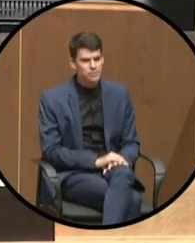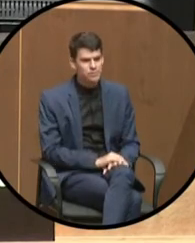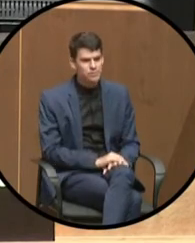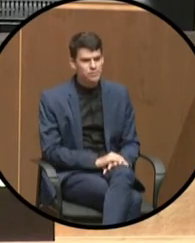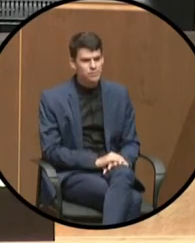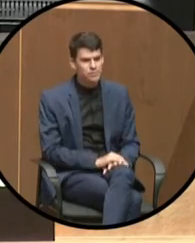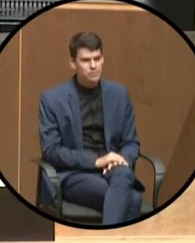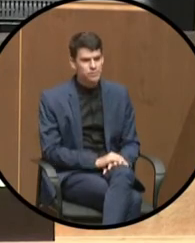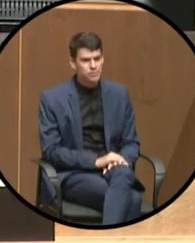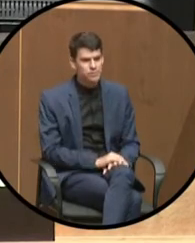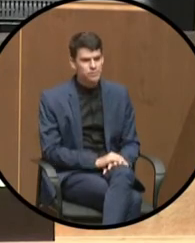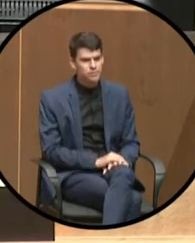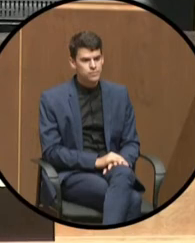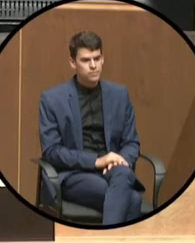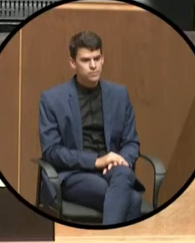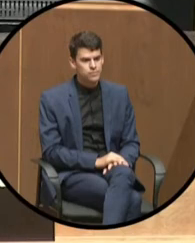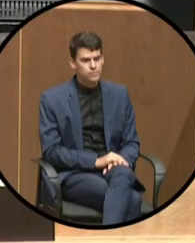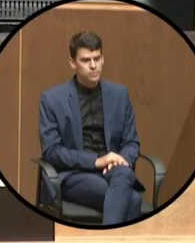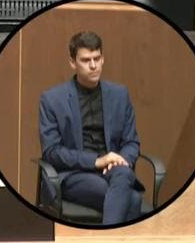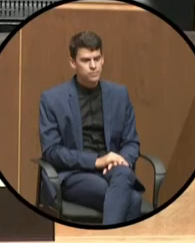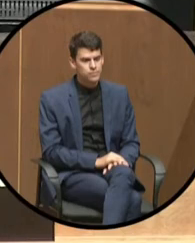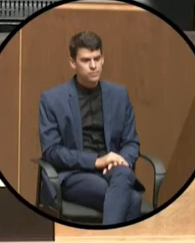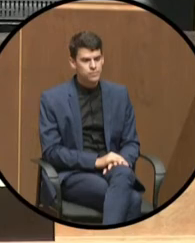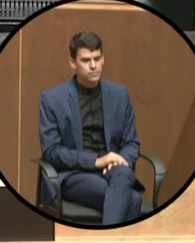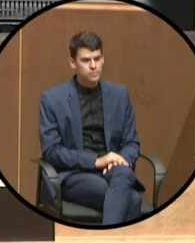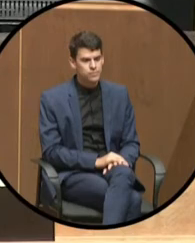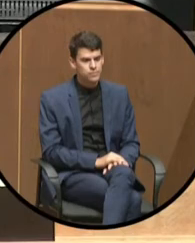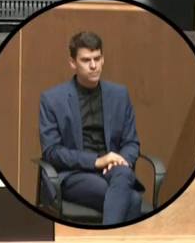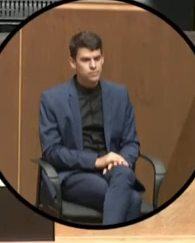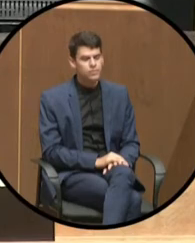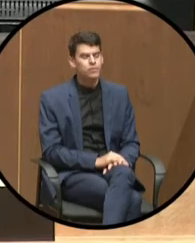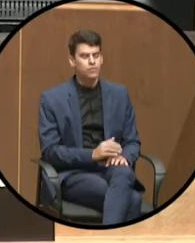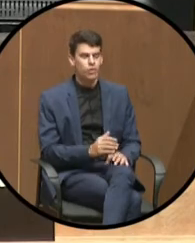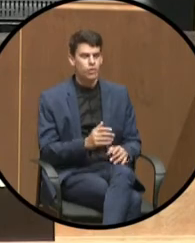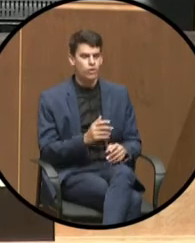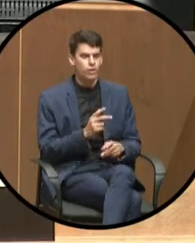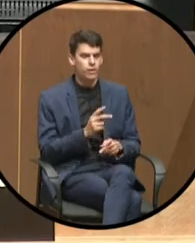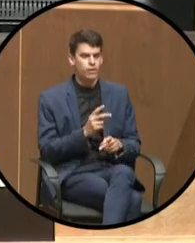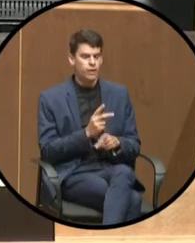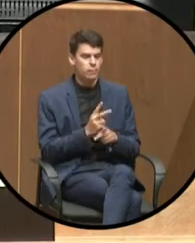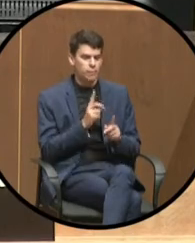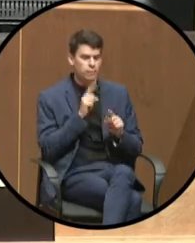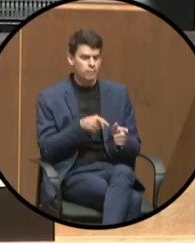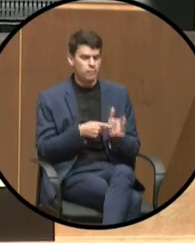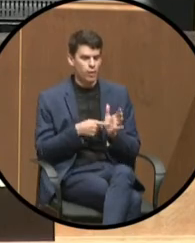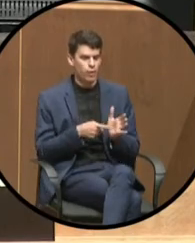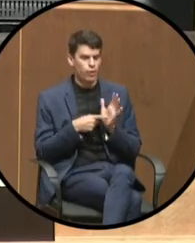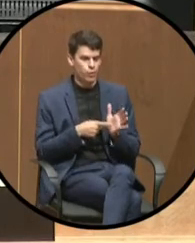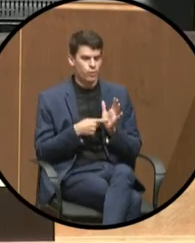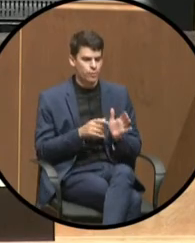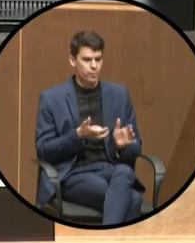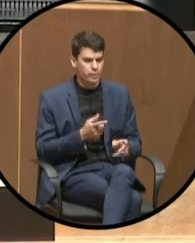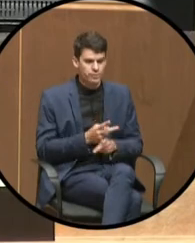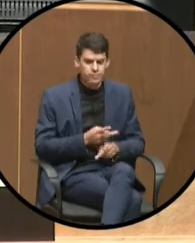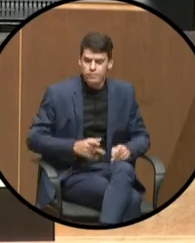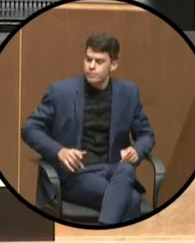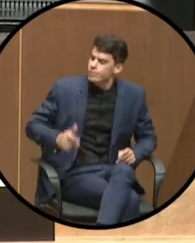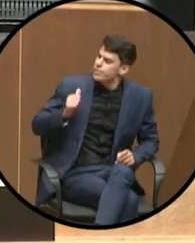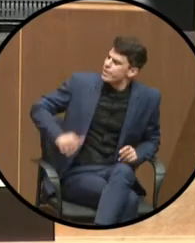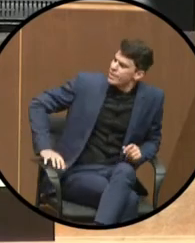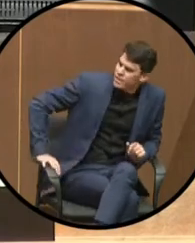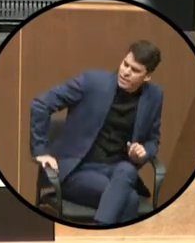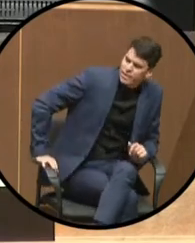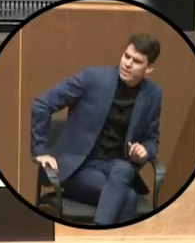Thank you, Madam Chair. Thank you as well for the questions for the council and the superintendent. I have the same